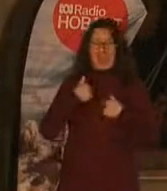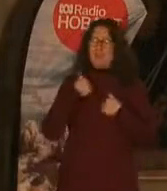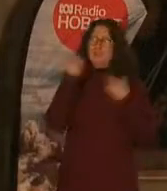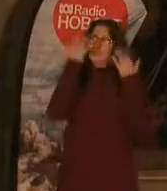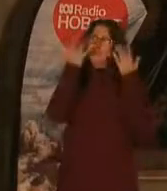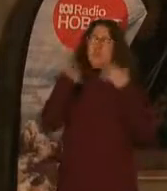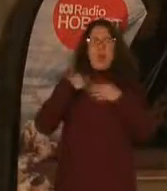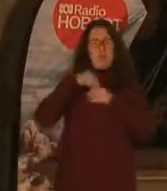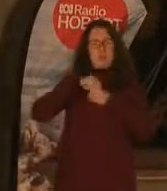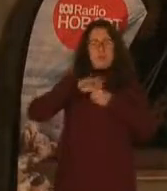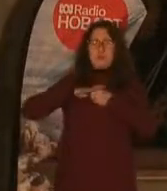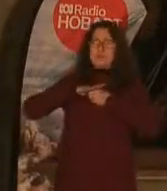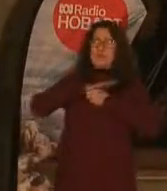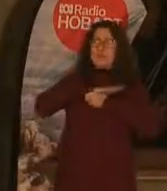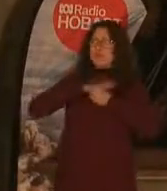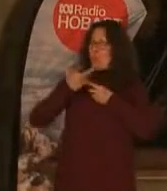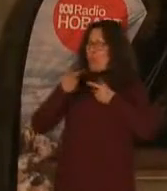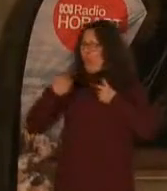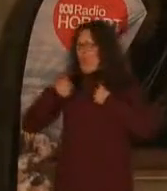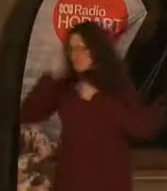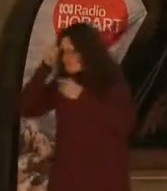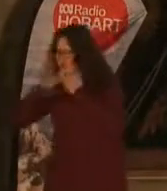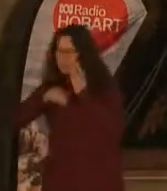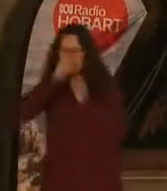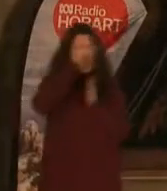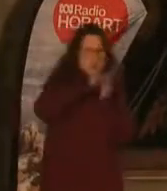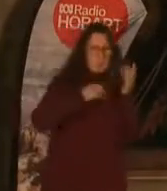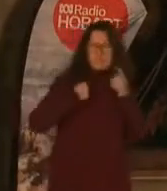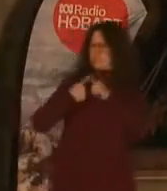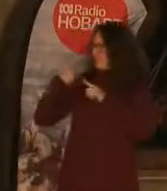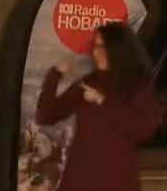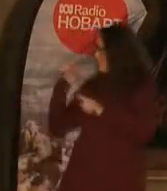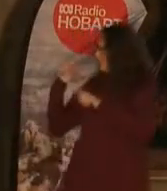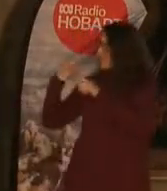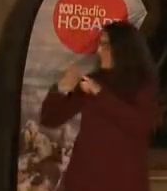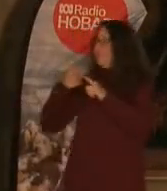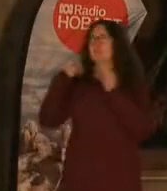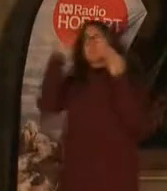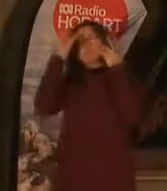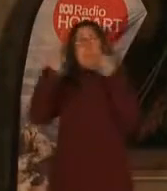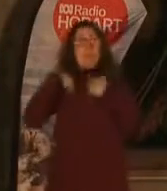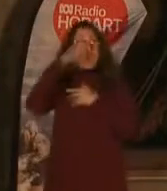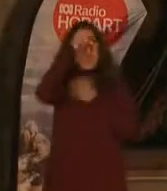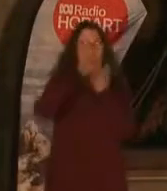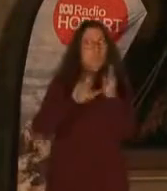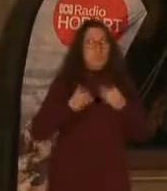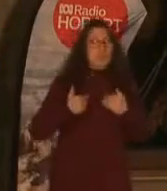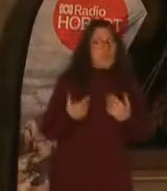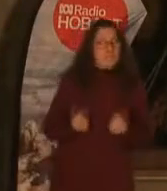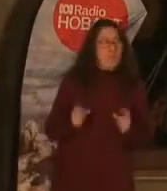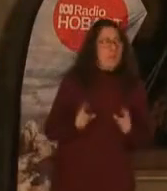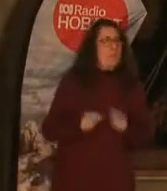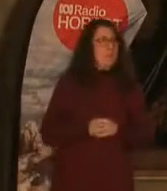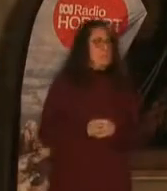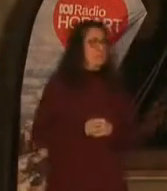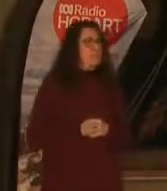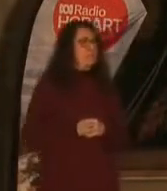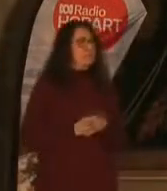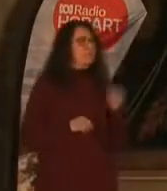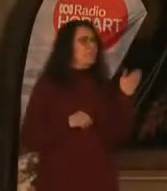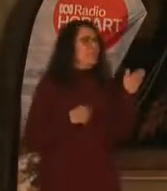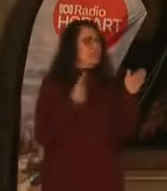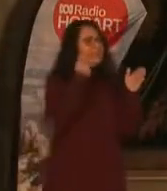and what their knowledge base is. Sorry? I was just thinking when Teresa was